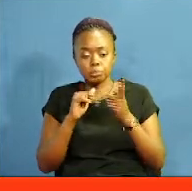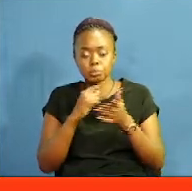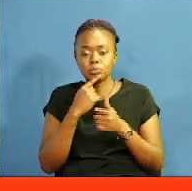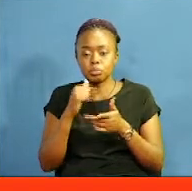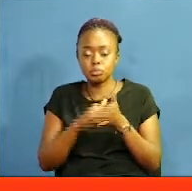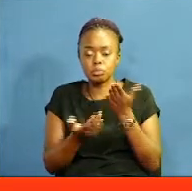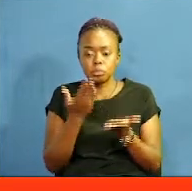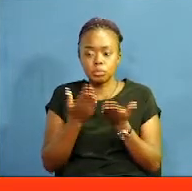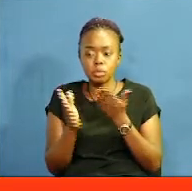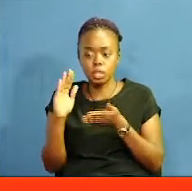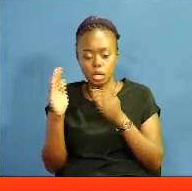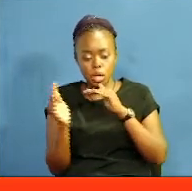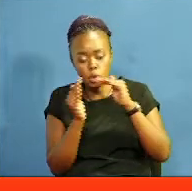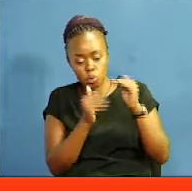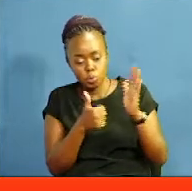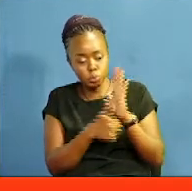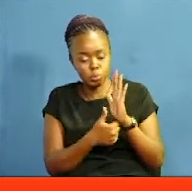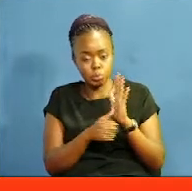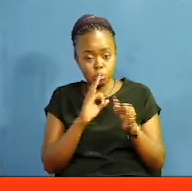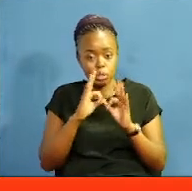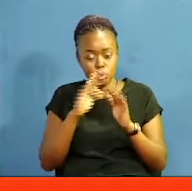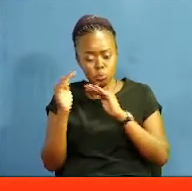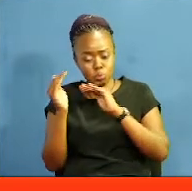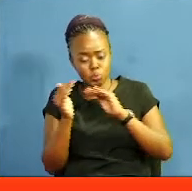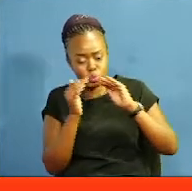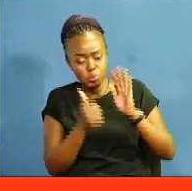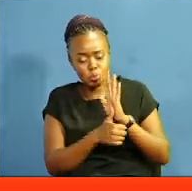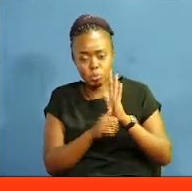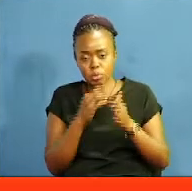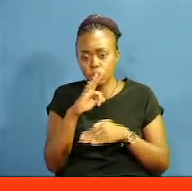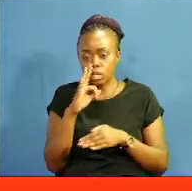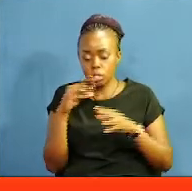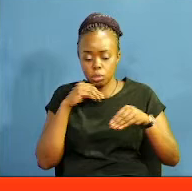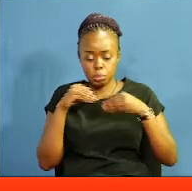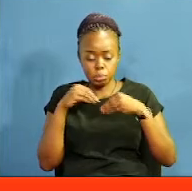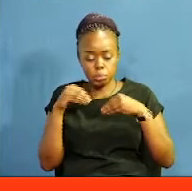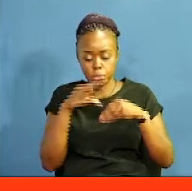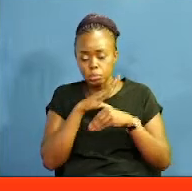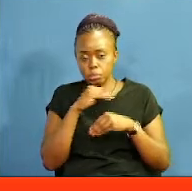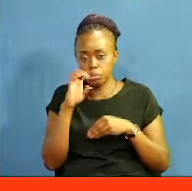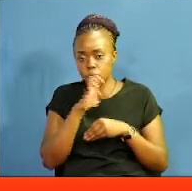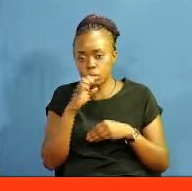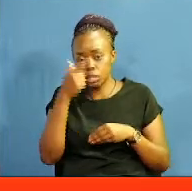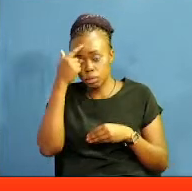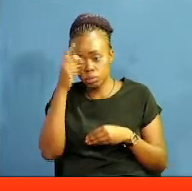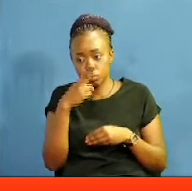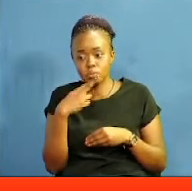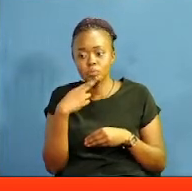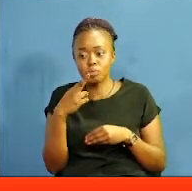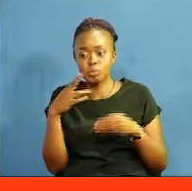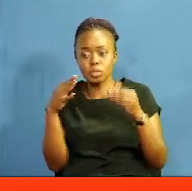we may do away with these other problems. If we do away with the problem of corruption and ethnicity, because they